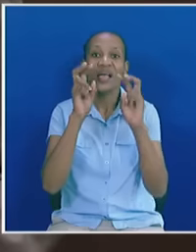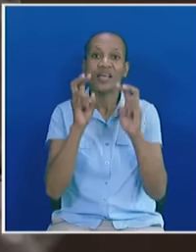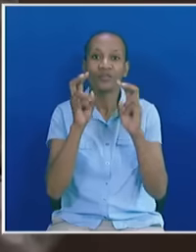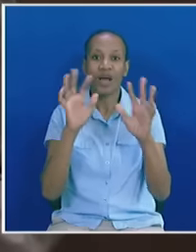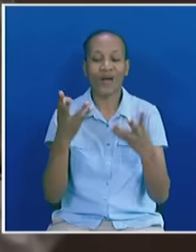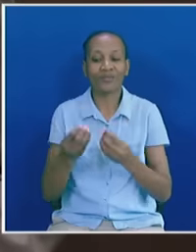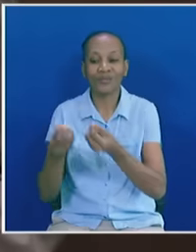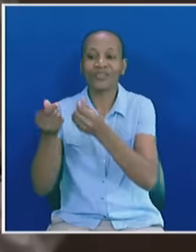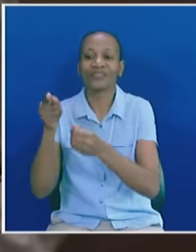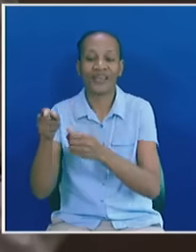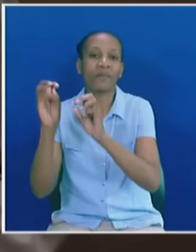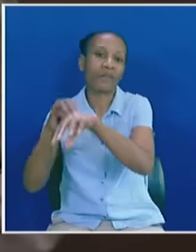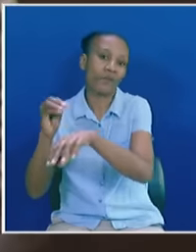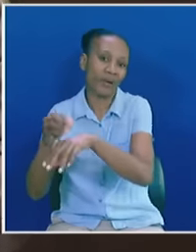problem: